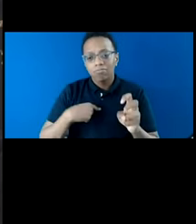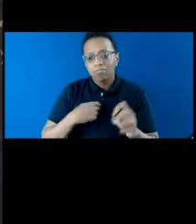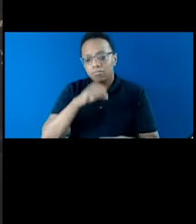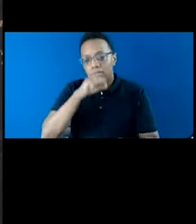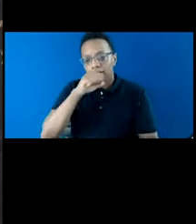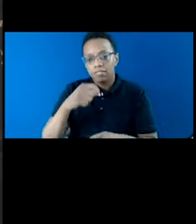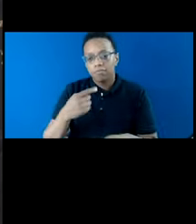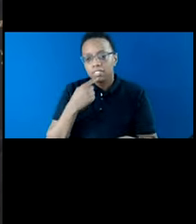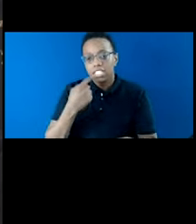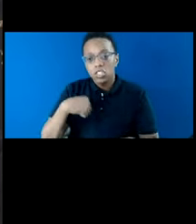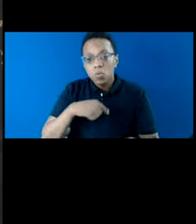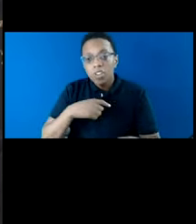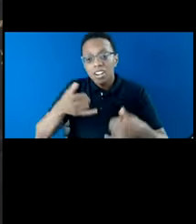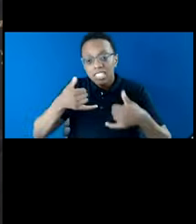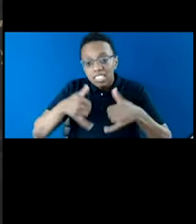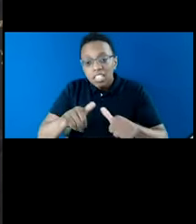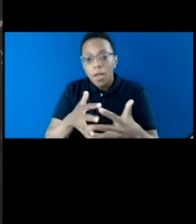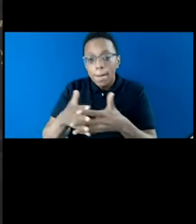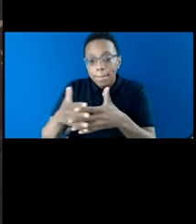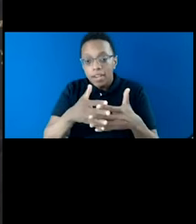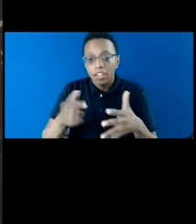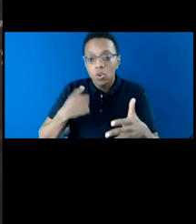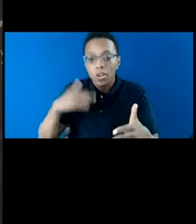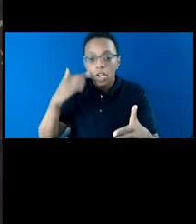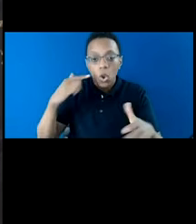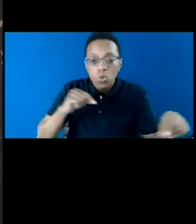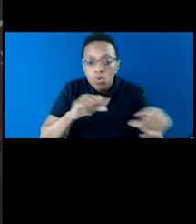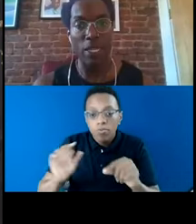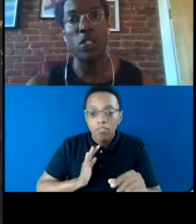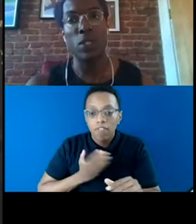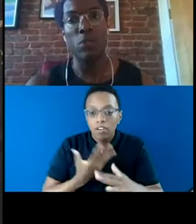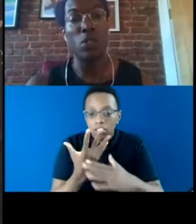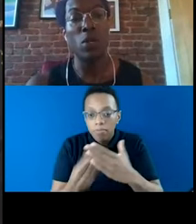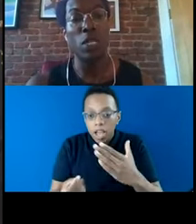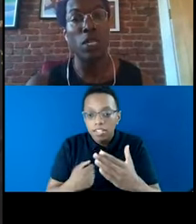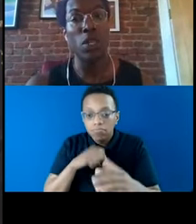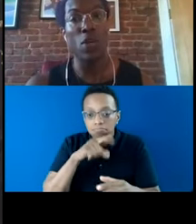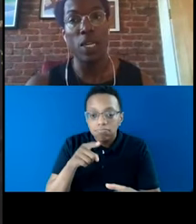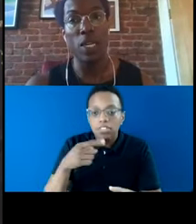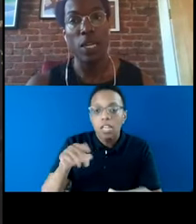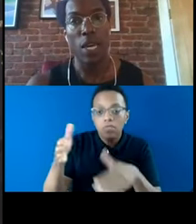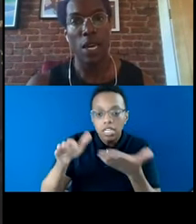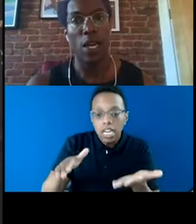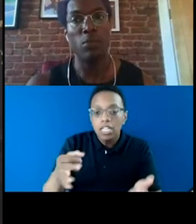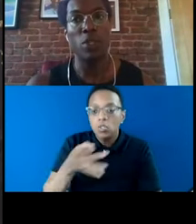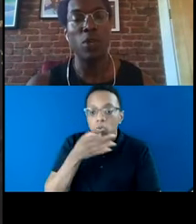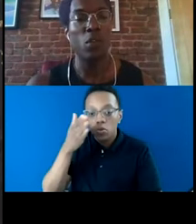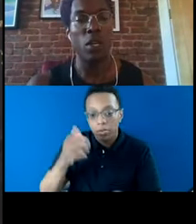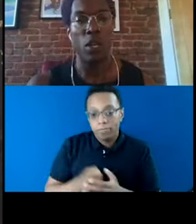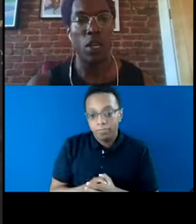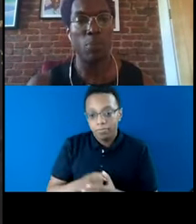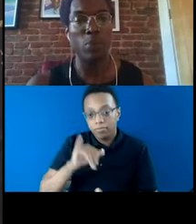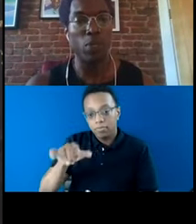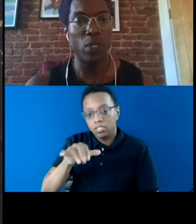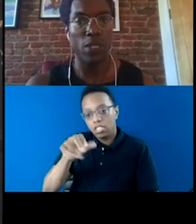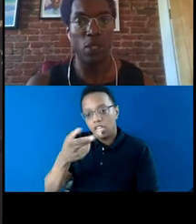We know the rumors of our demise. We spit them out. They die soon." Joy Harjo is Muscogee Creek. The Muscogee